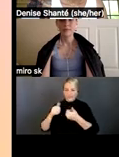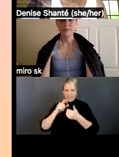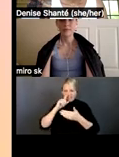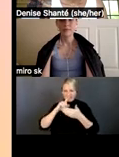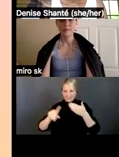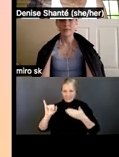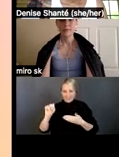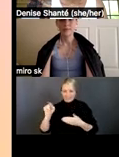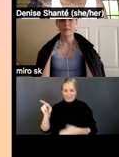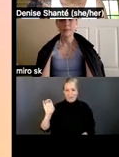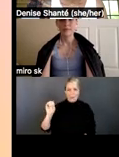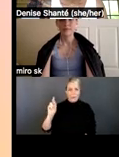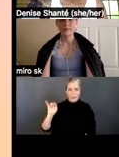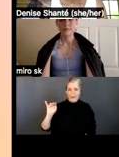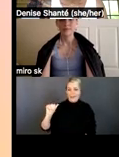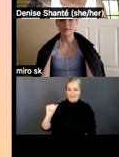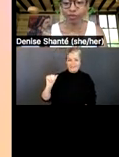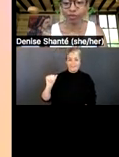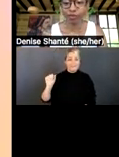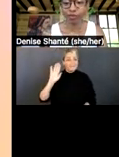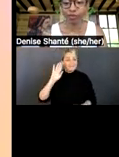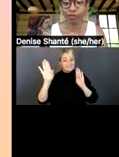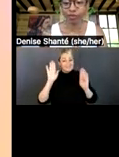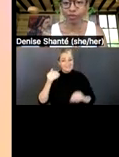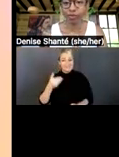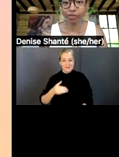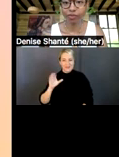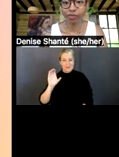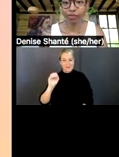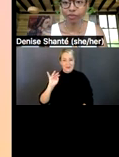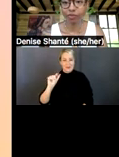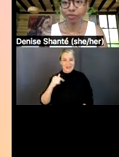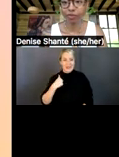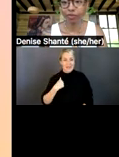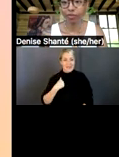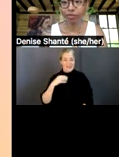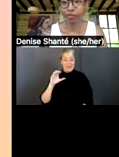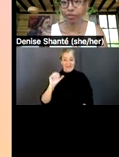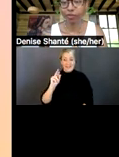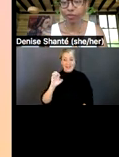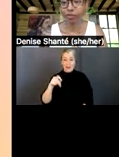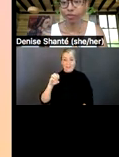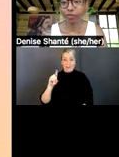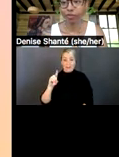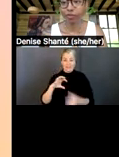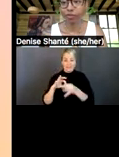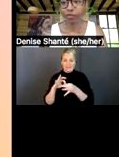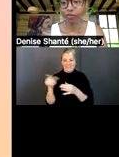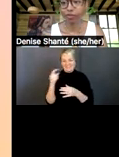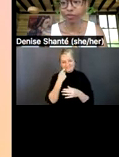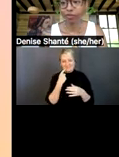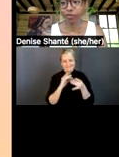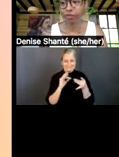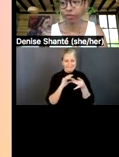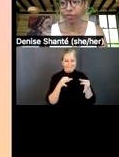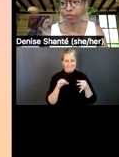Hi folks, my name is Karina and I'm the CarePod collaborator that Denise Shante mentioned earlier.